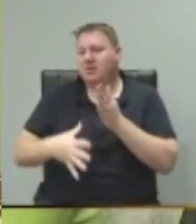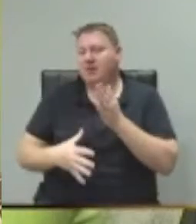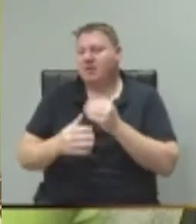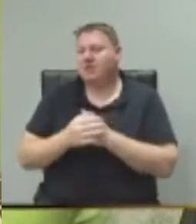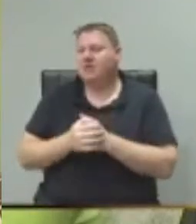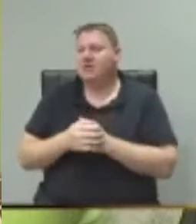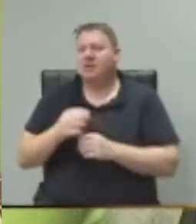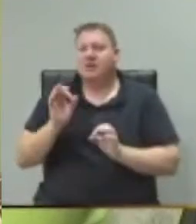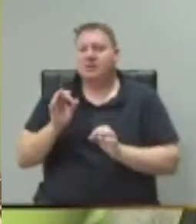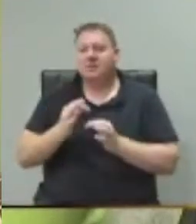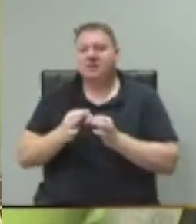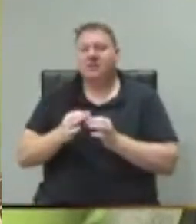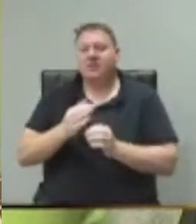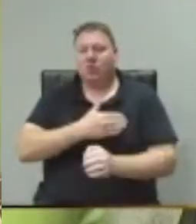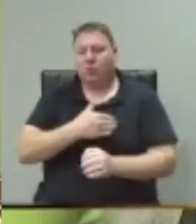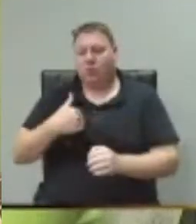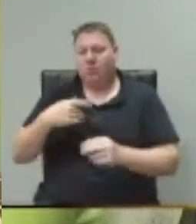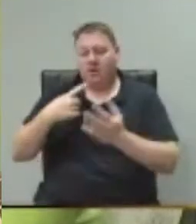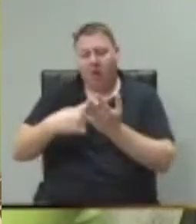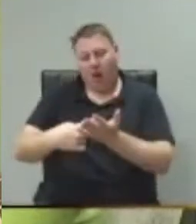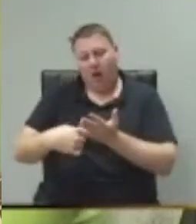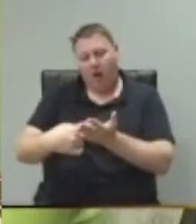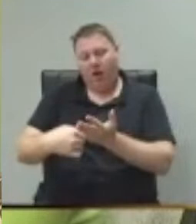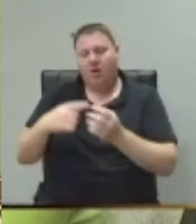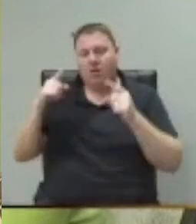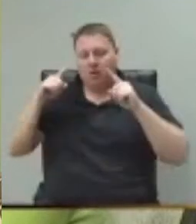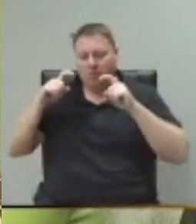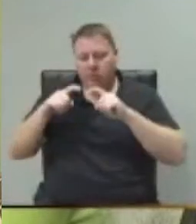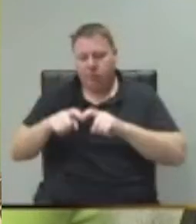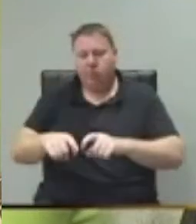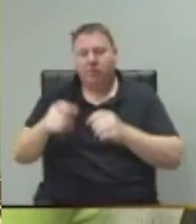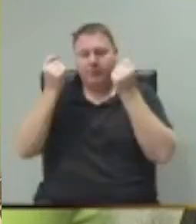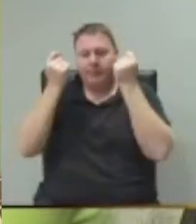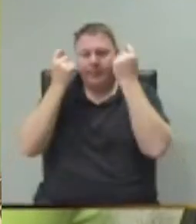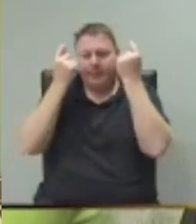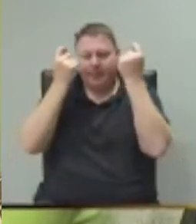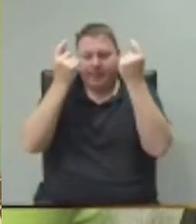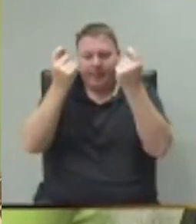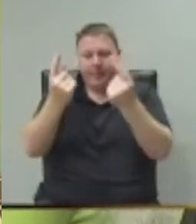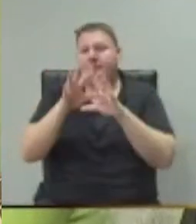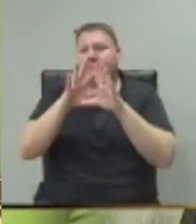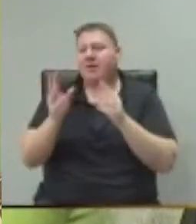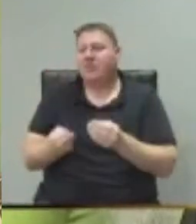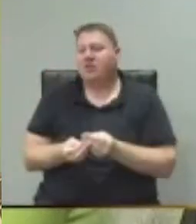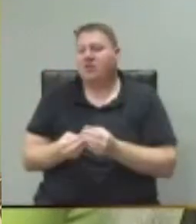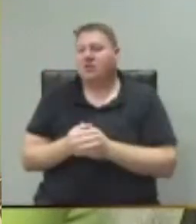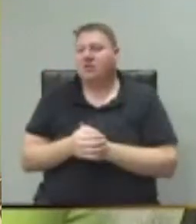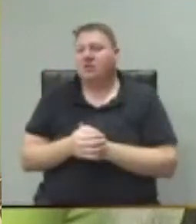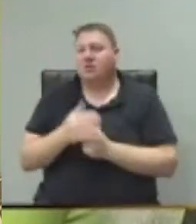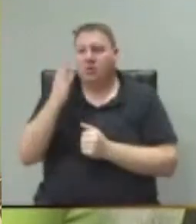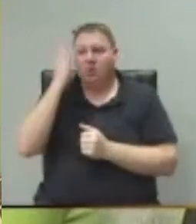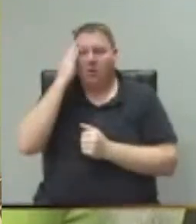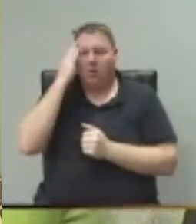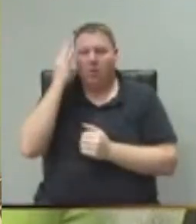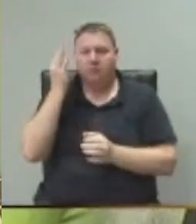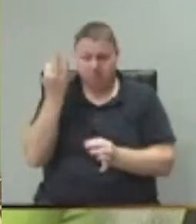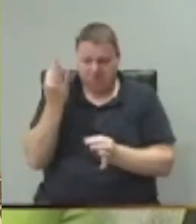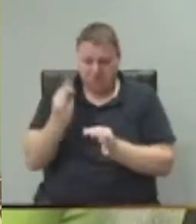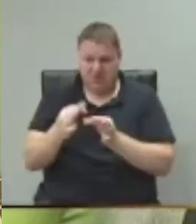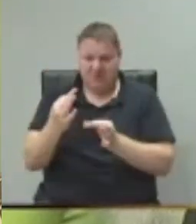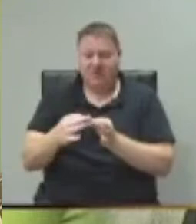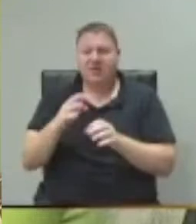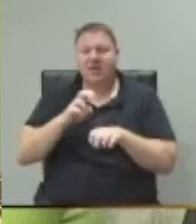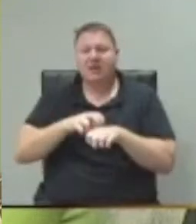we deliberate on that and get more understanding, so that we know exactly what is it that we need to